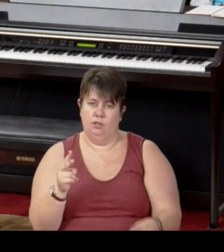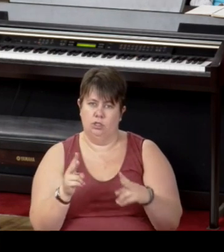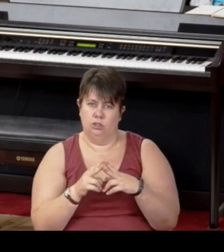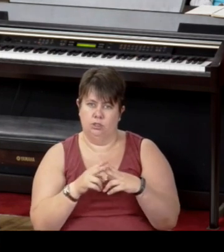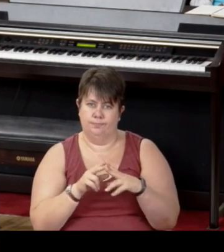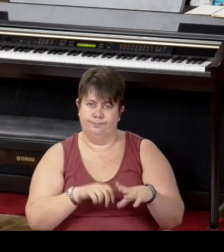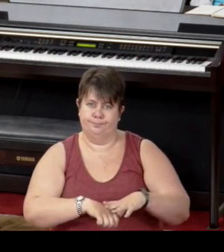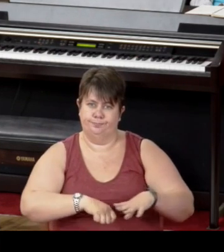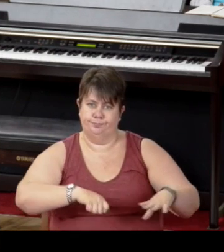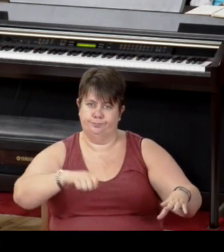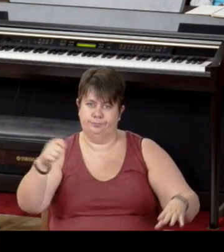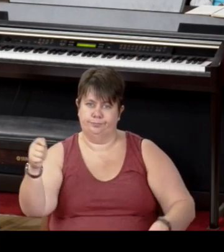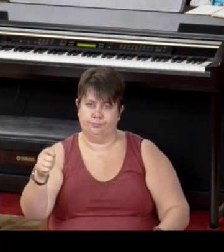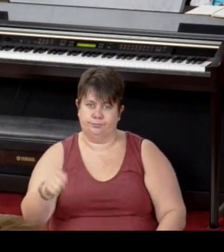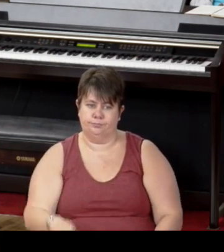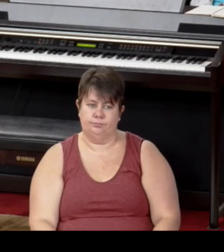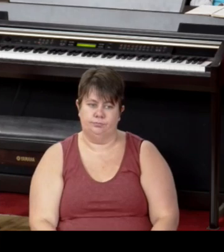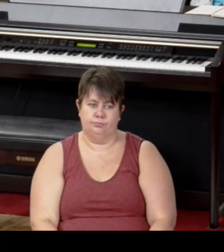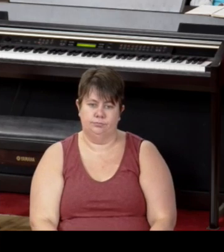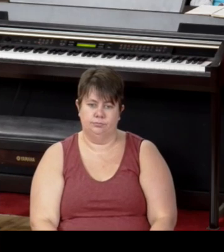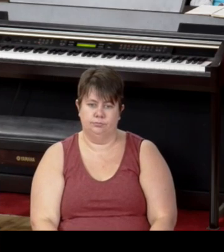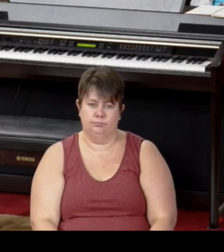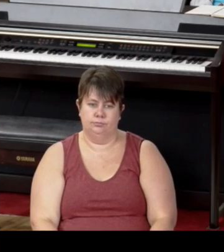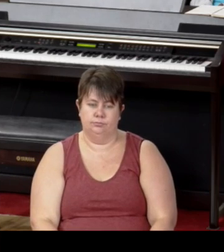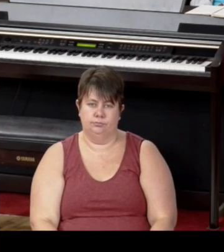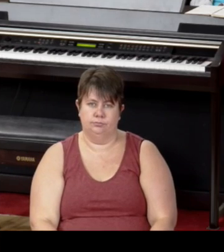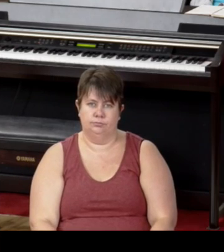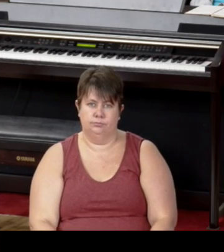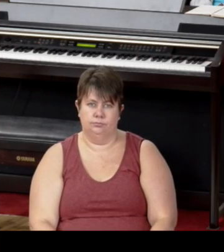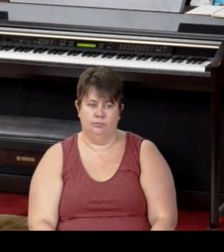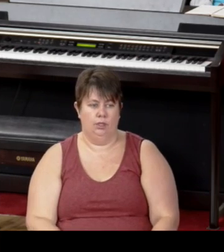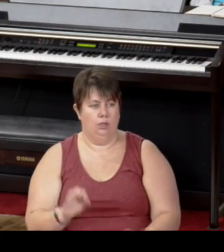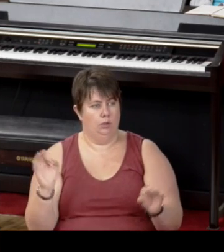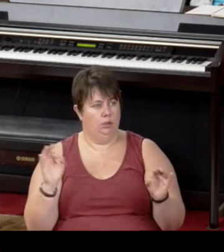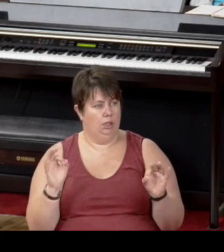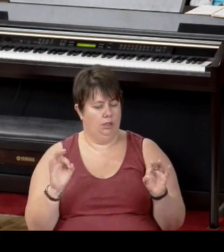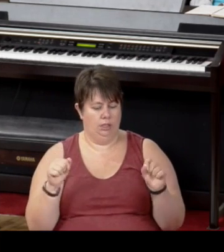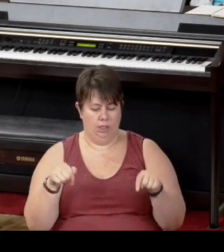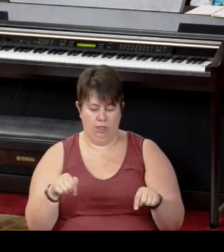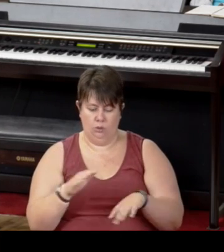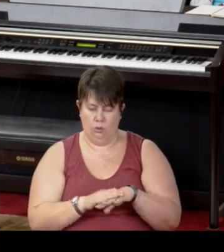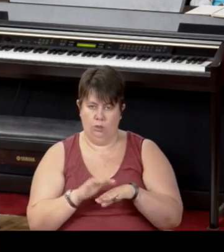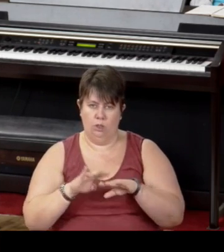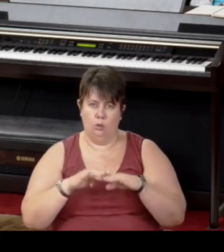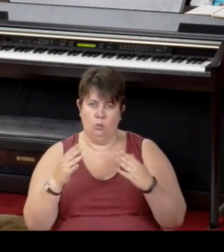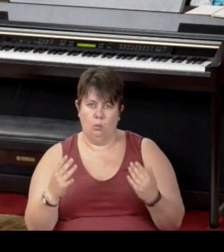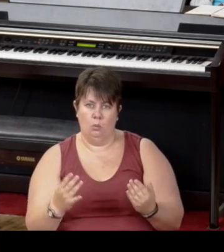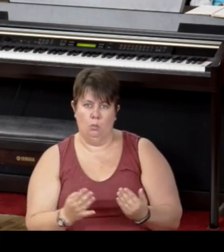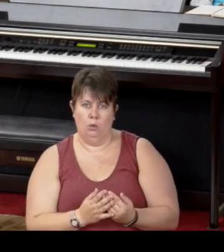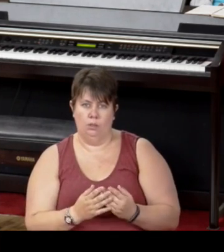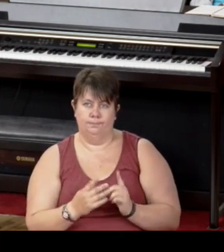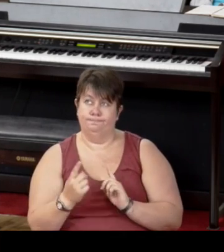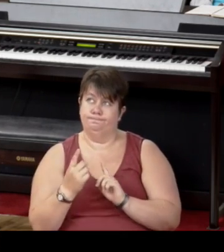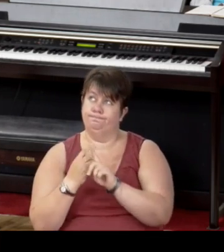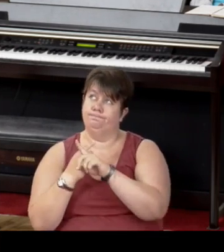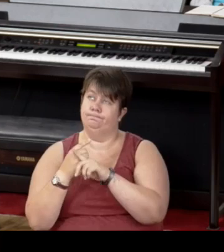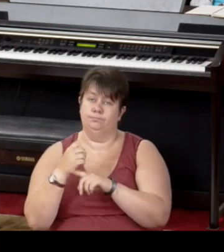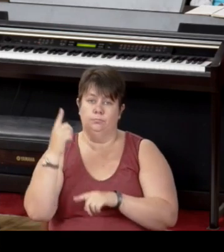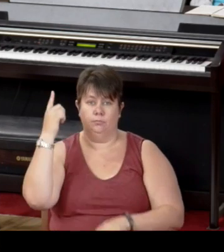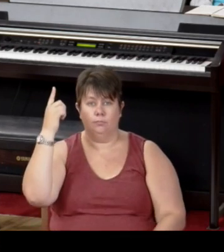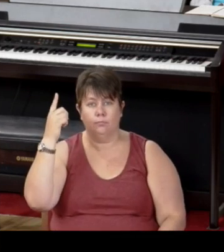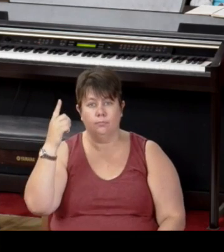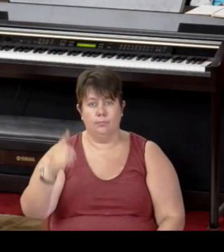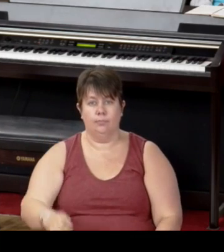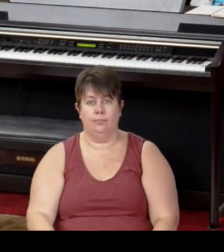can find on earth. There is no earthly power that can go against the power of God as found in Jesus Christ.